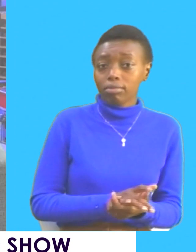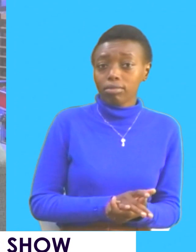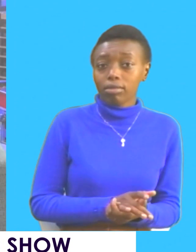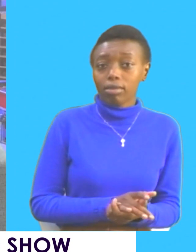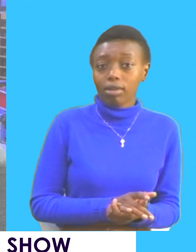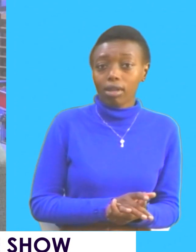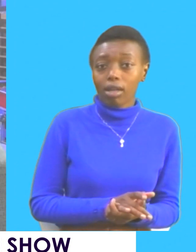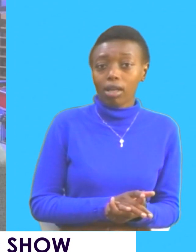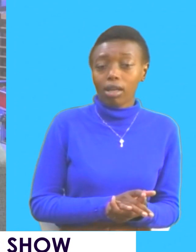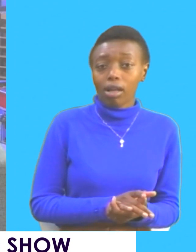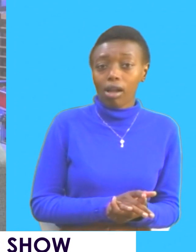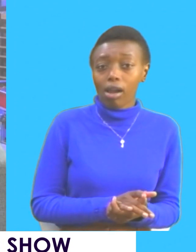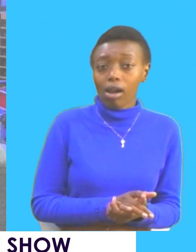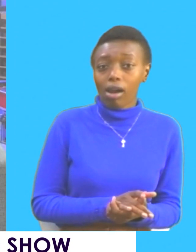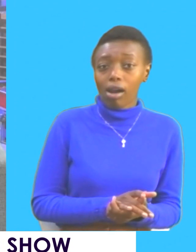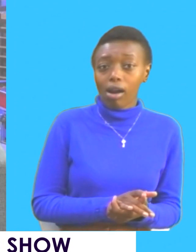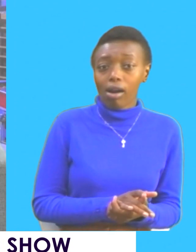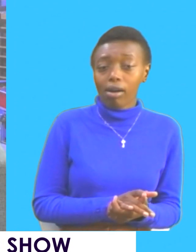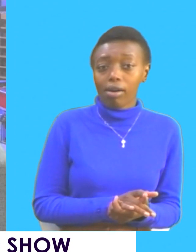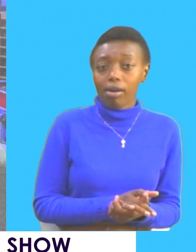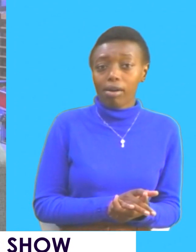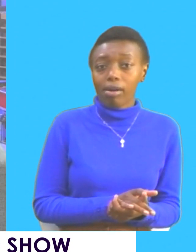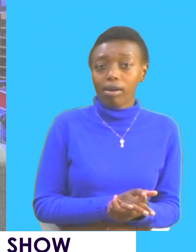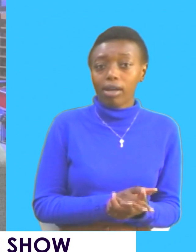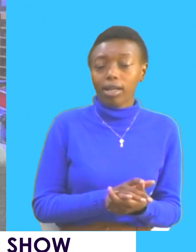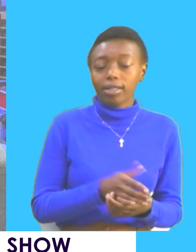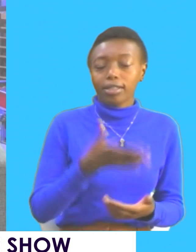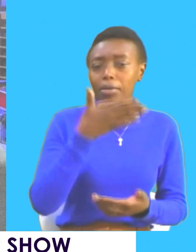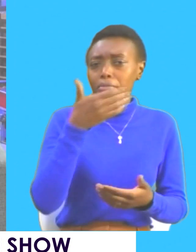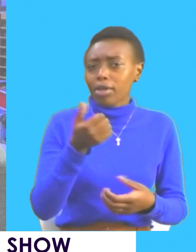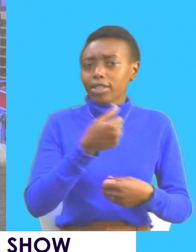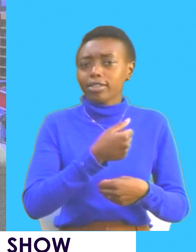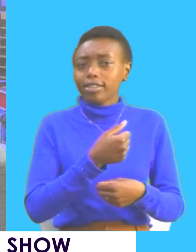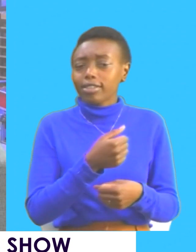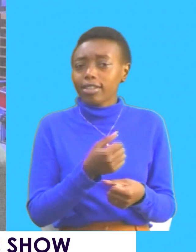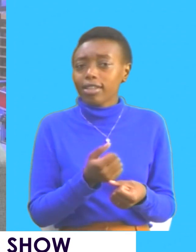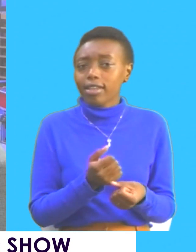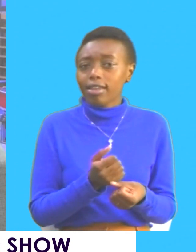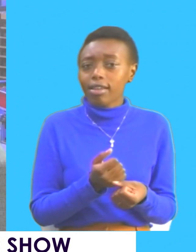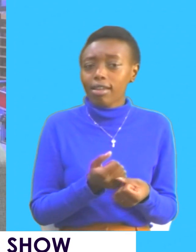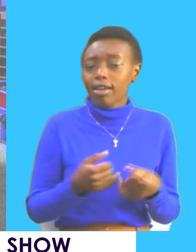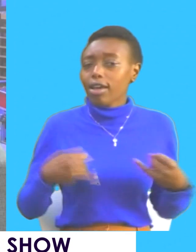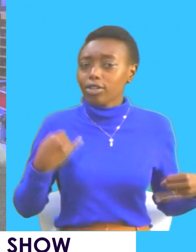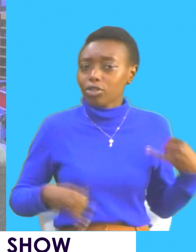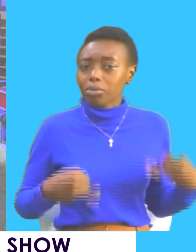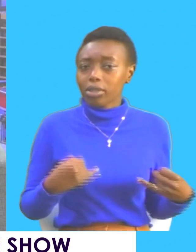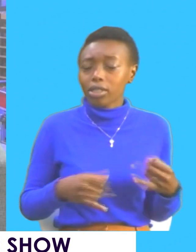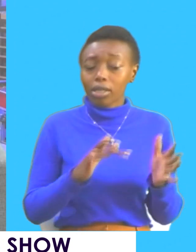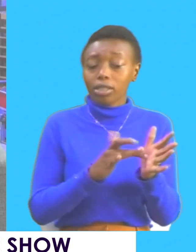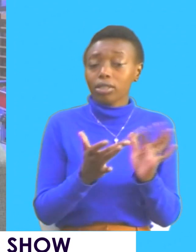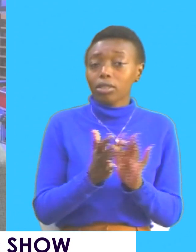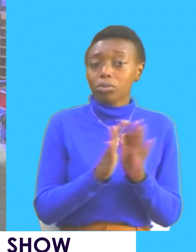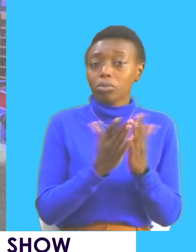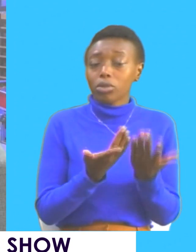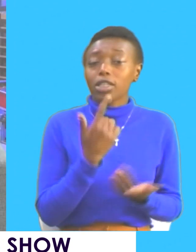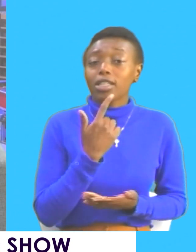and contentment is a great gain. That is the Bible. That is the good book.